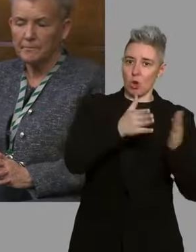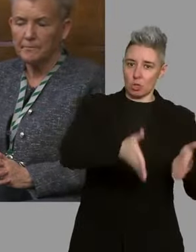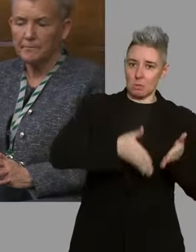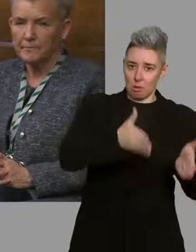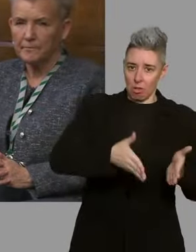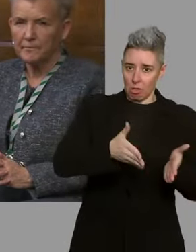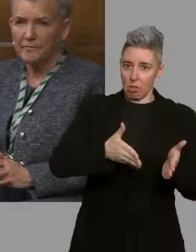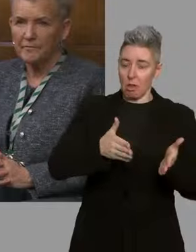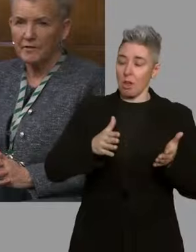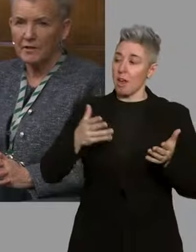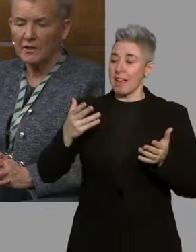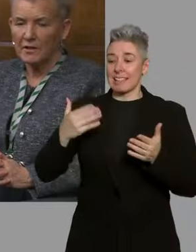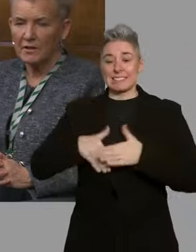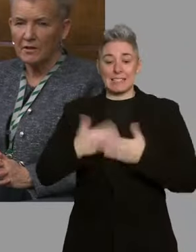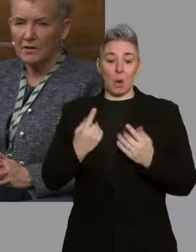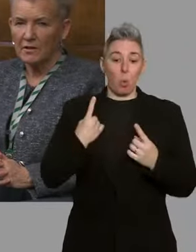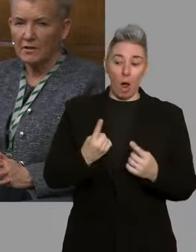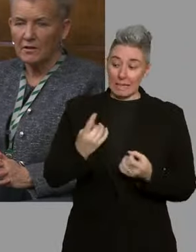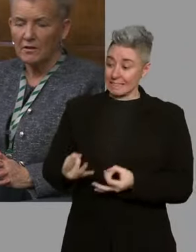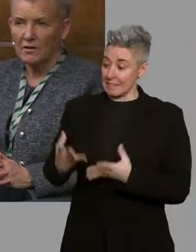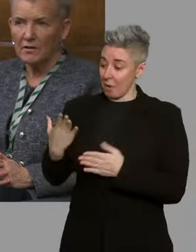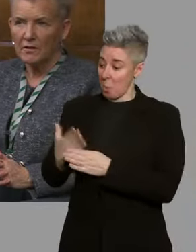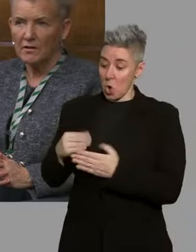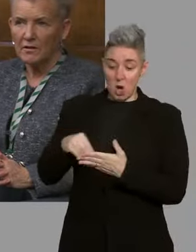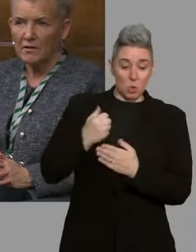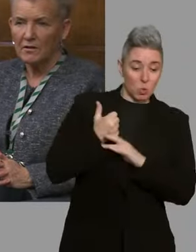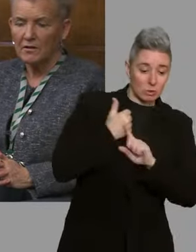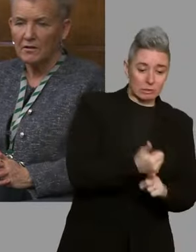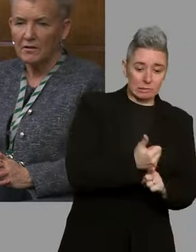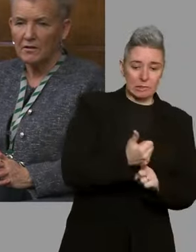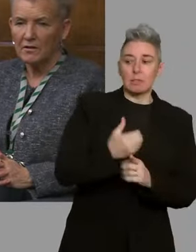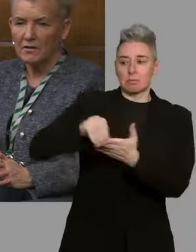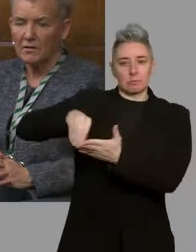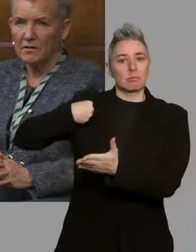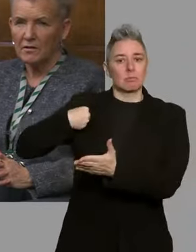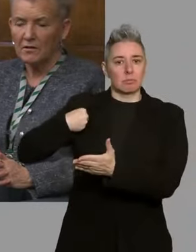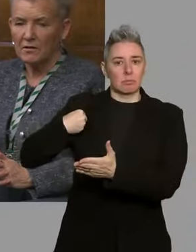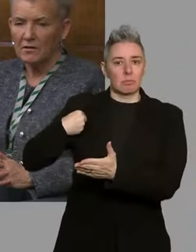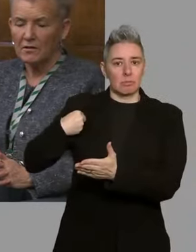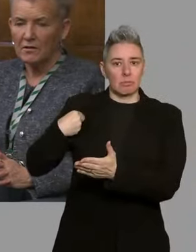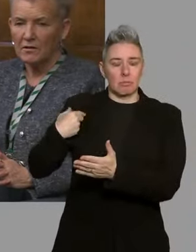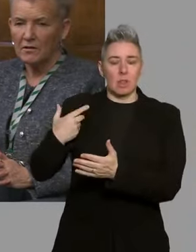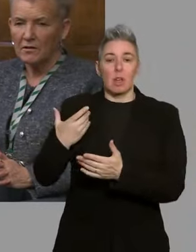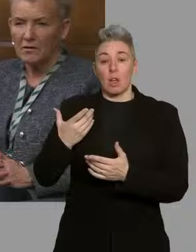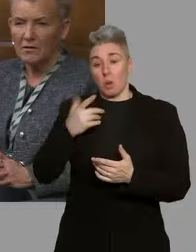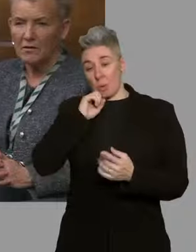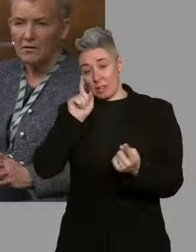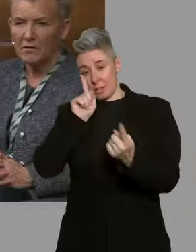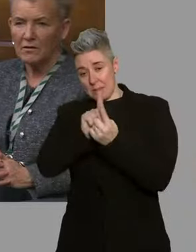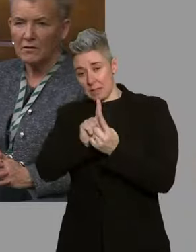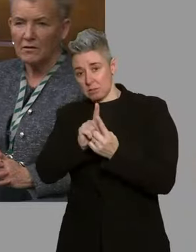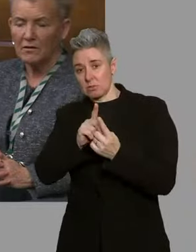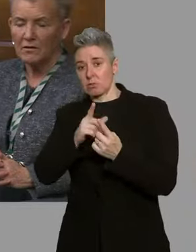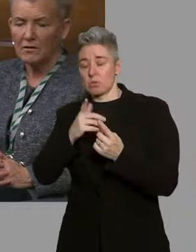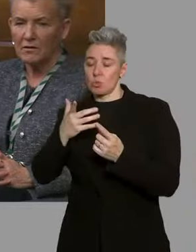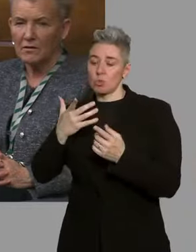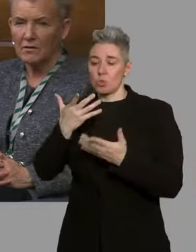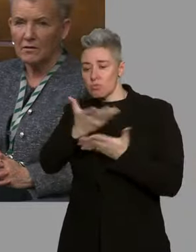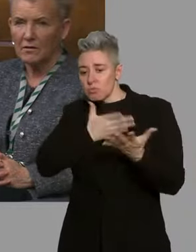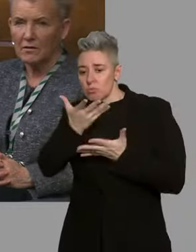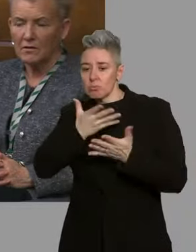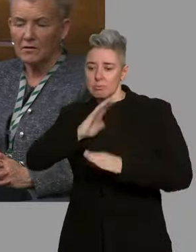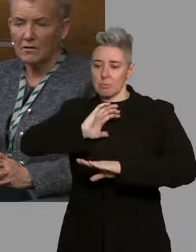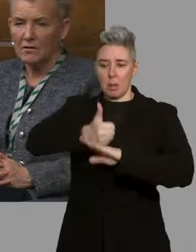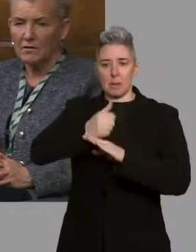Prime Minister meet with them and me to discuss implementing Hugh's law and giving their son a legacy that improves the lives